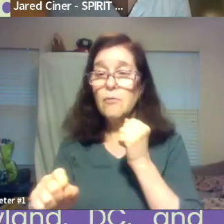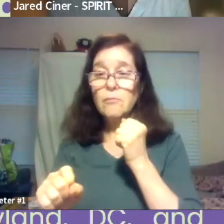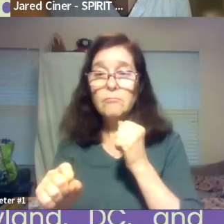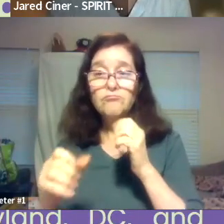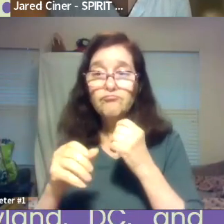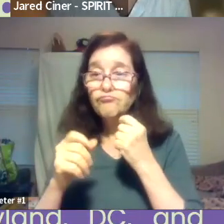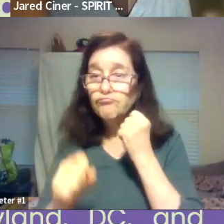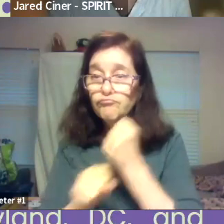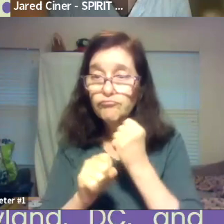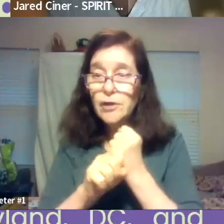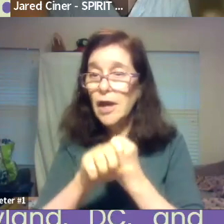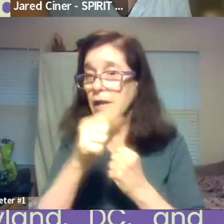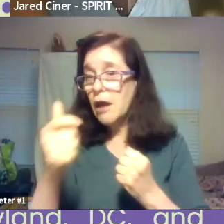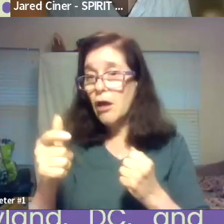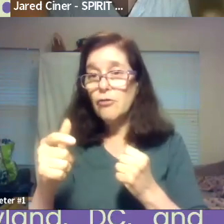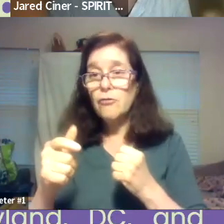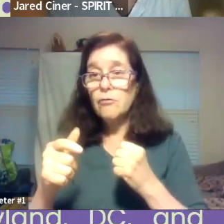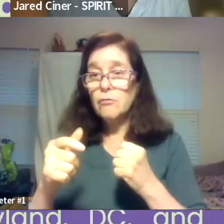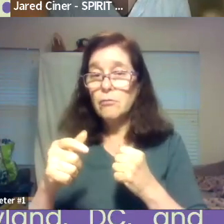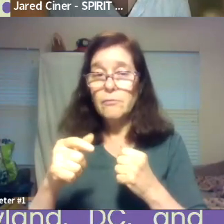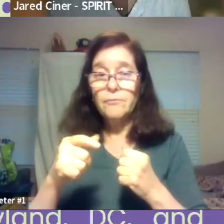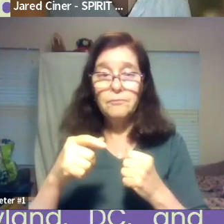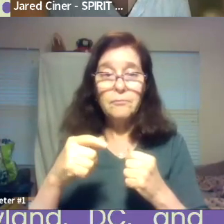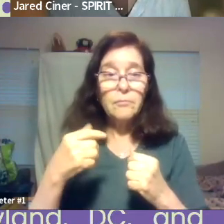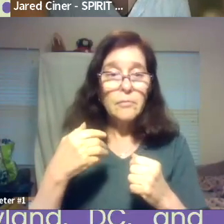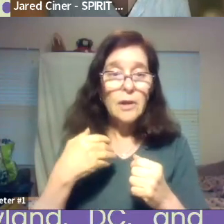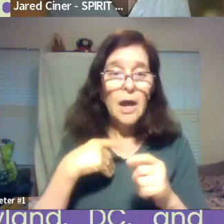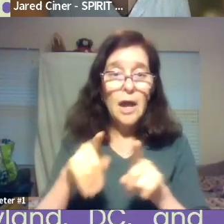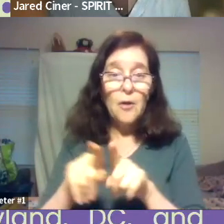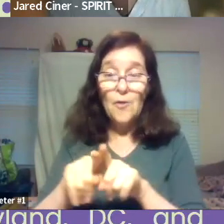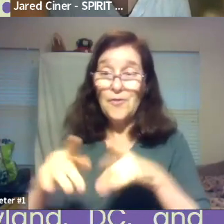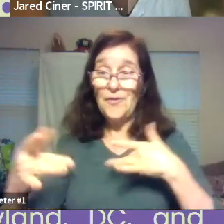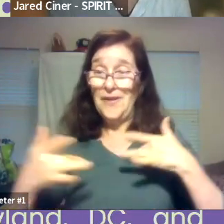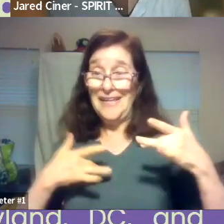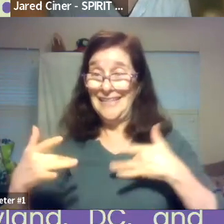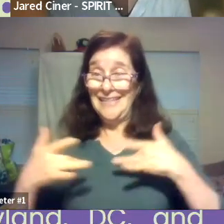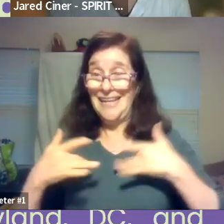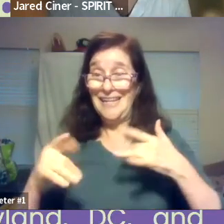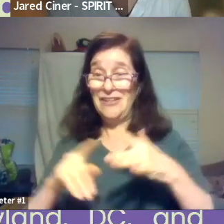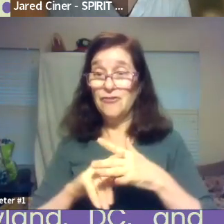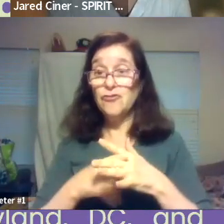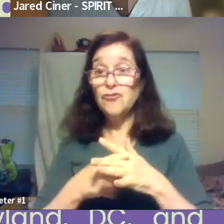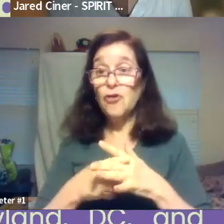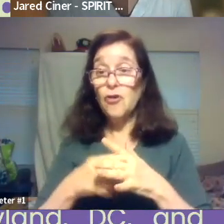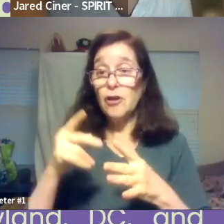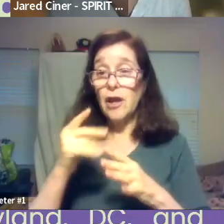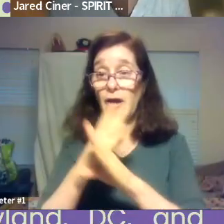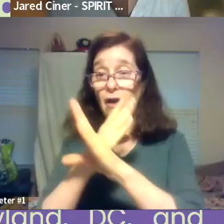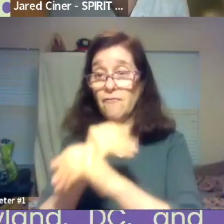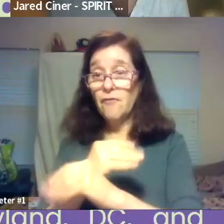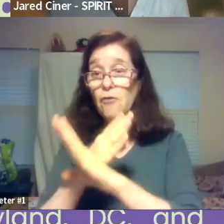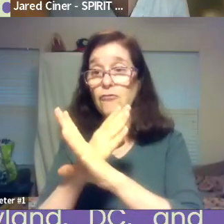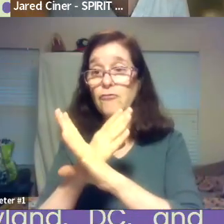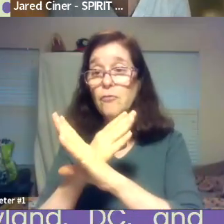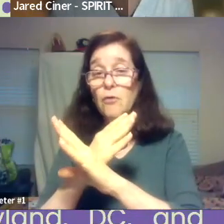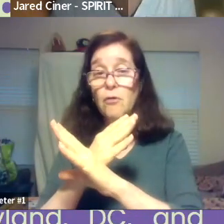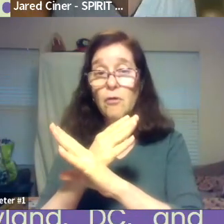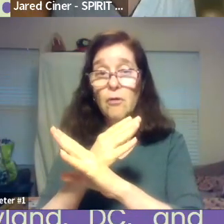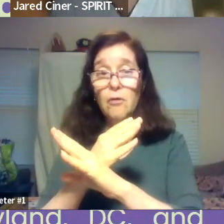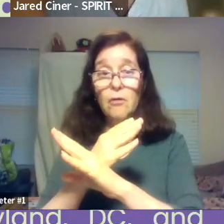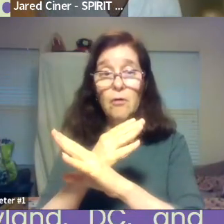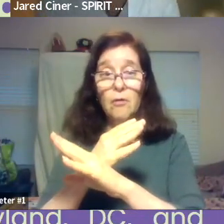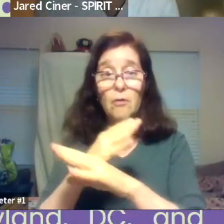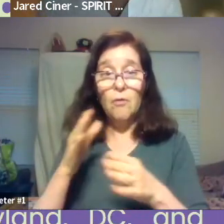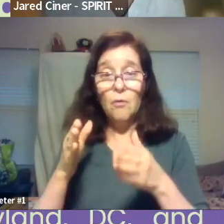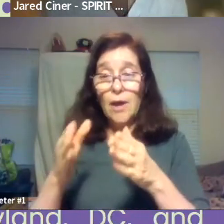publications. And we are excited to have also launched a virtual platform that originated during COVID